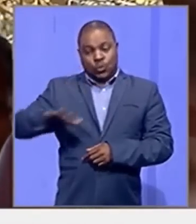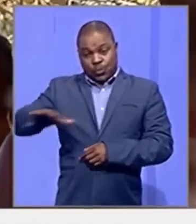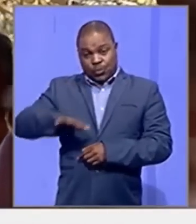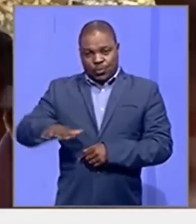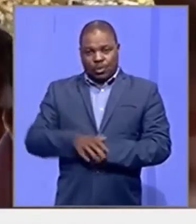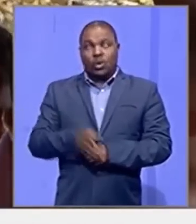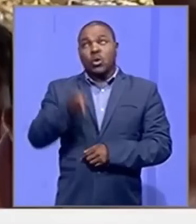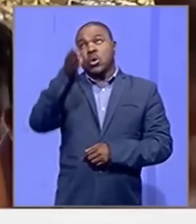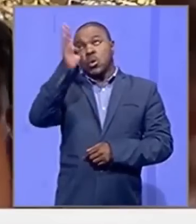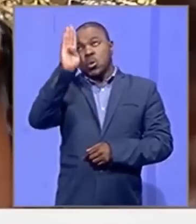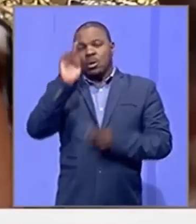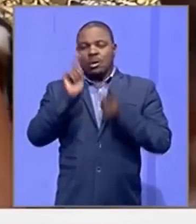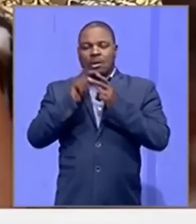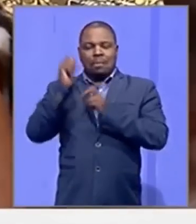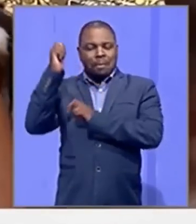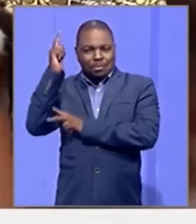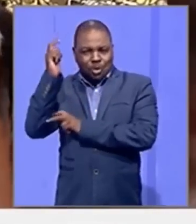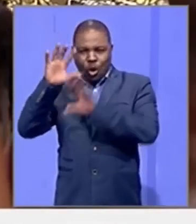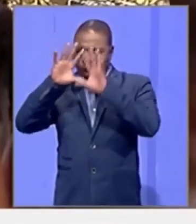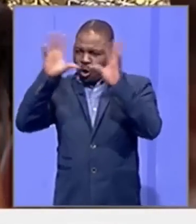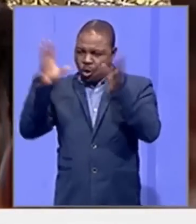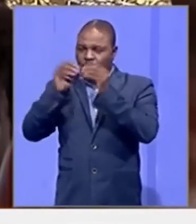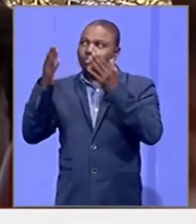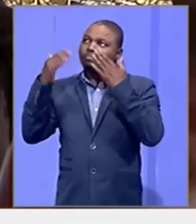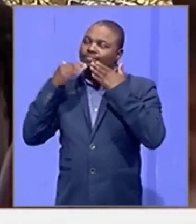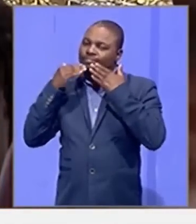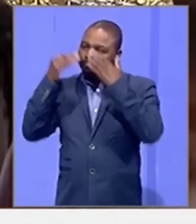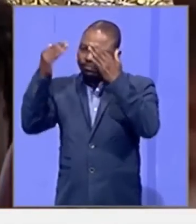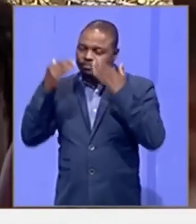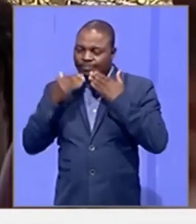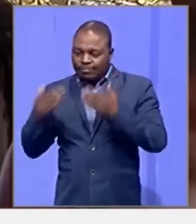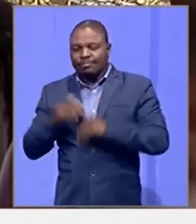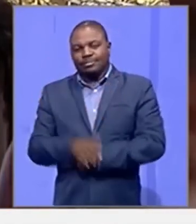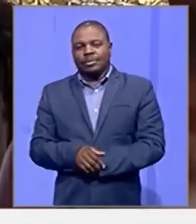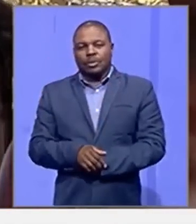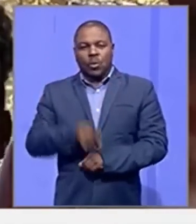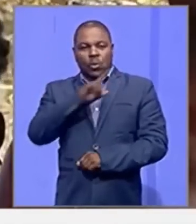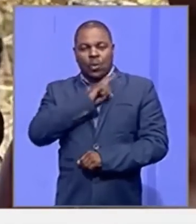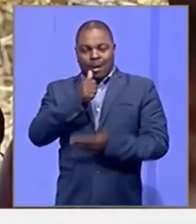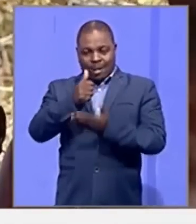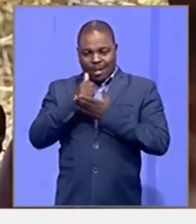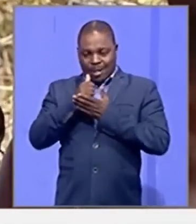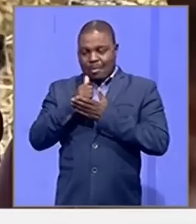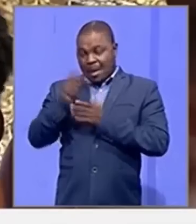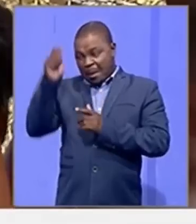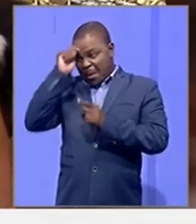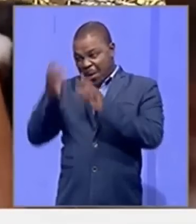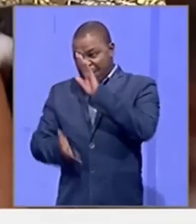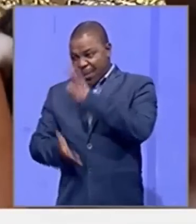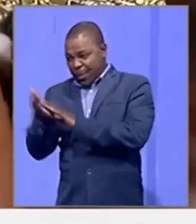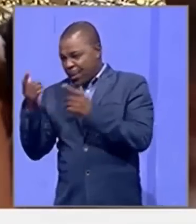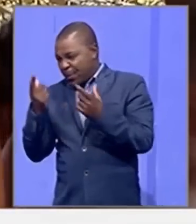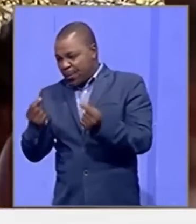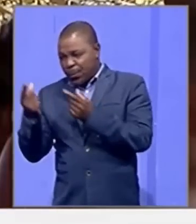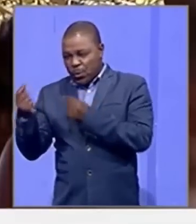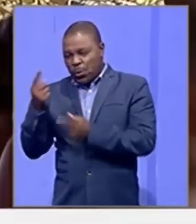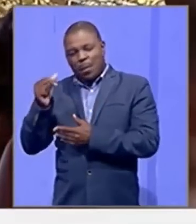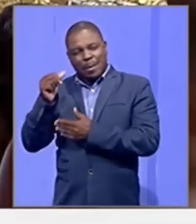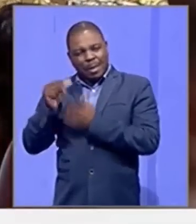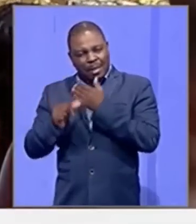go modimo le badimo ba rena ka moka a re thushe gore bana ba rena ba boe dipula